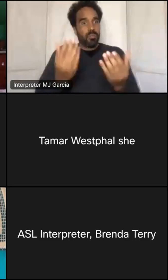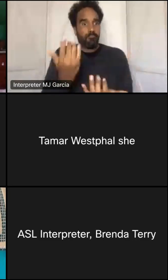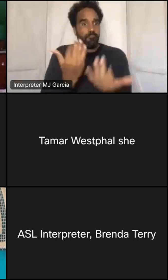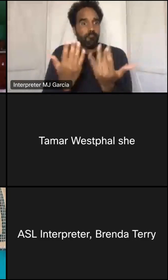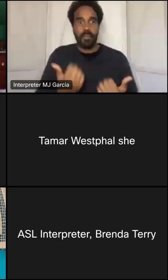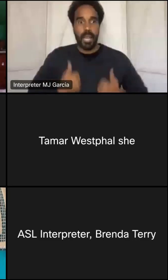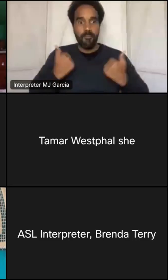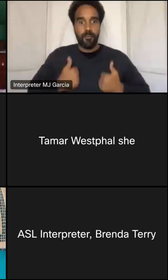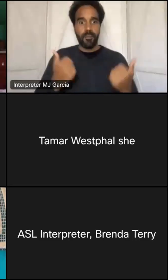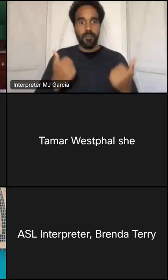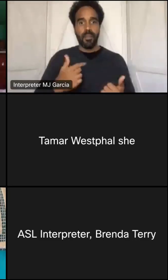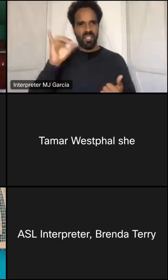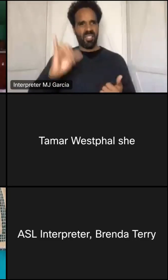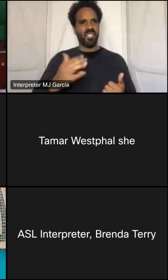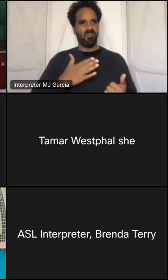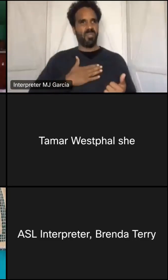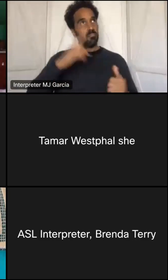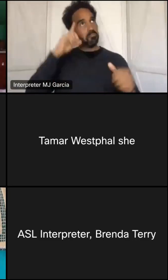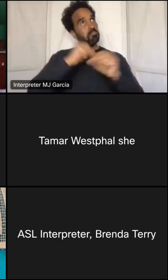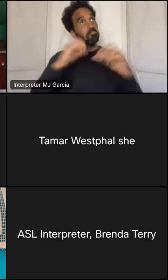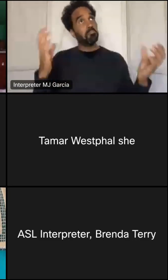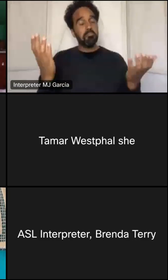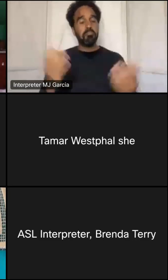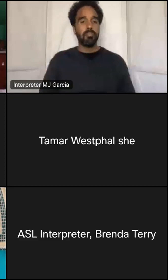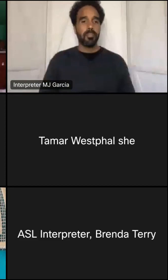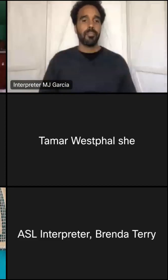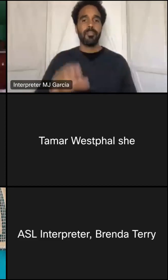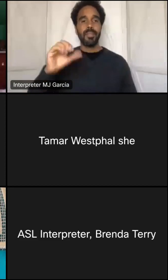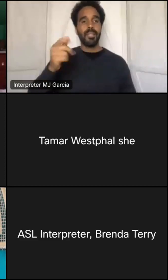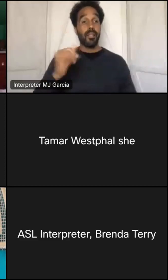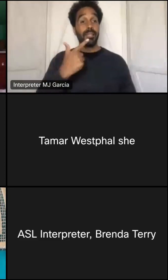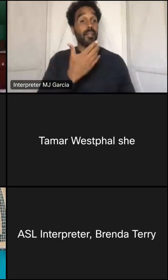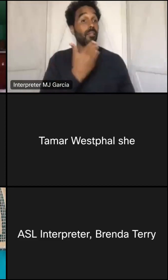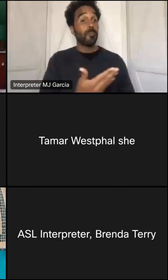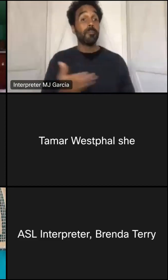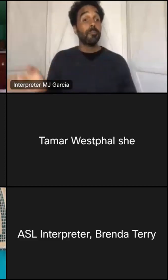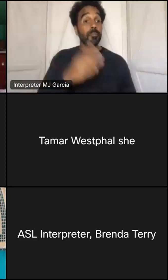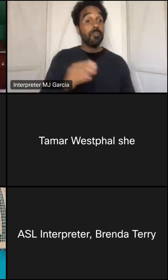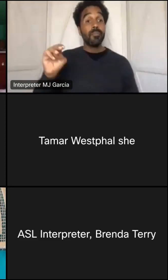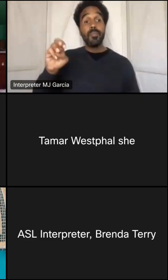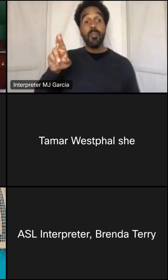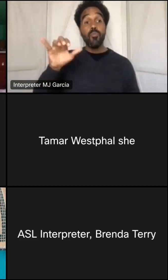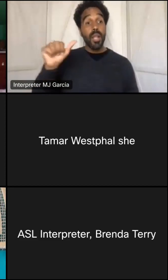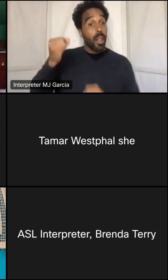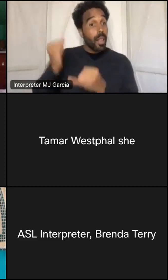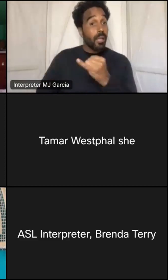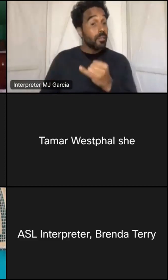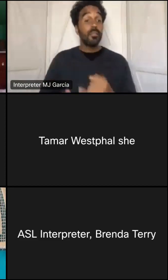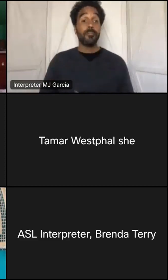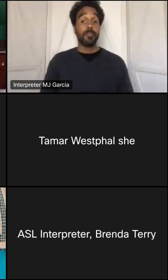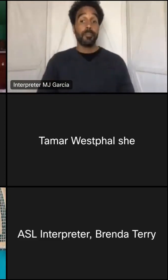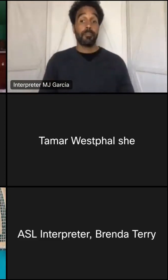to mind, Cathy. Okay, well, thank you. And Maria, last but not least, what are your thoughts for us?